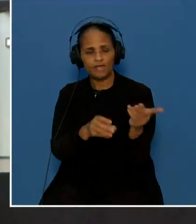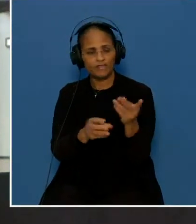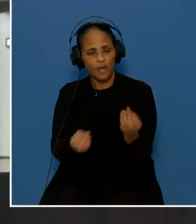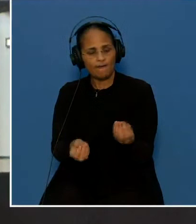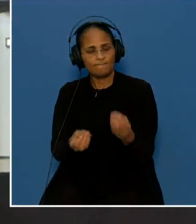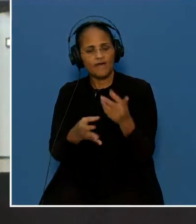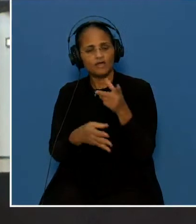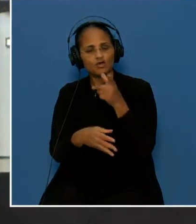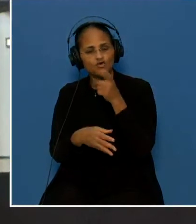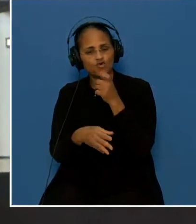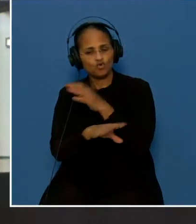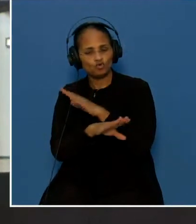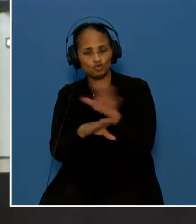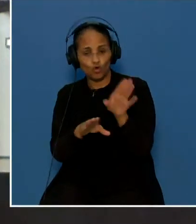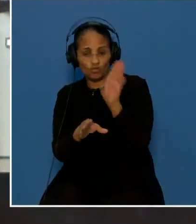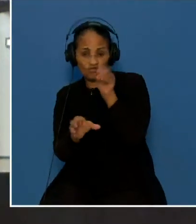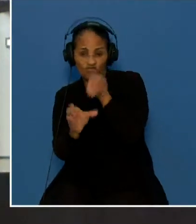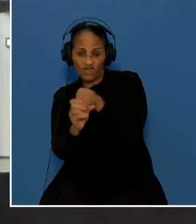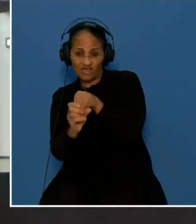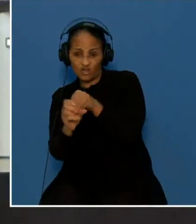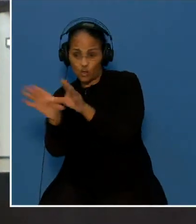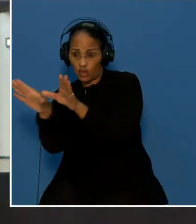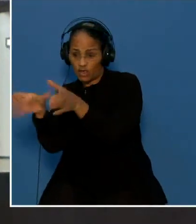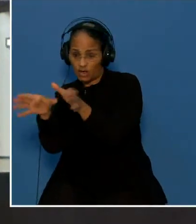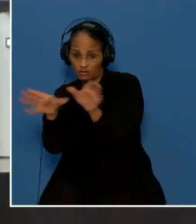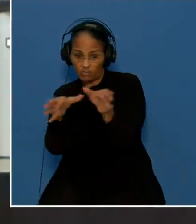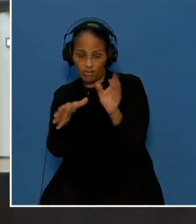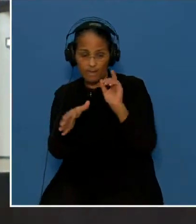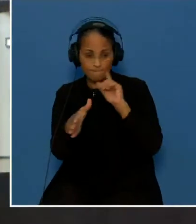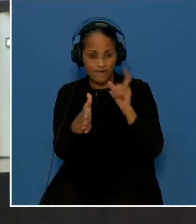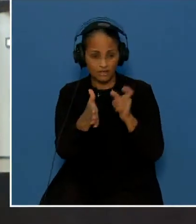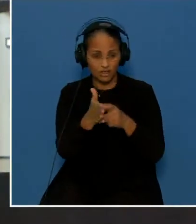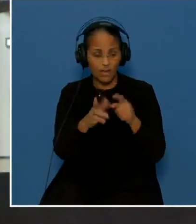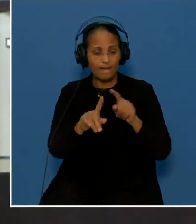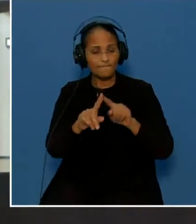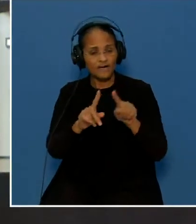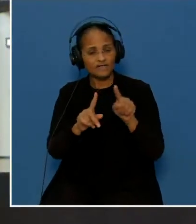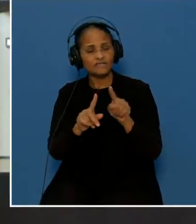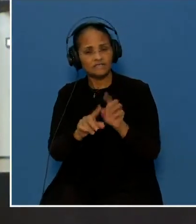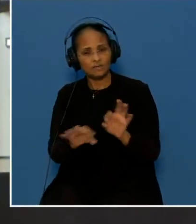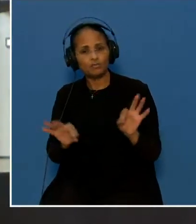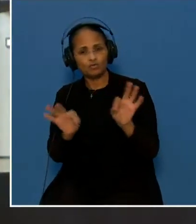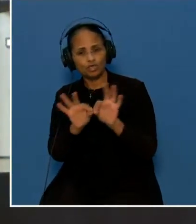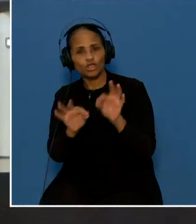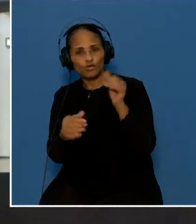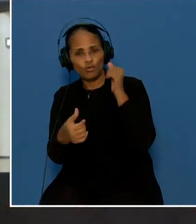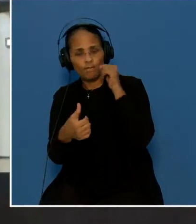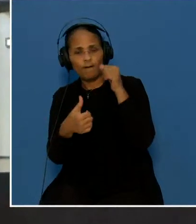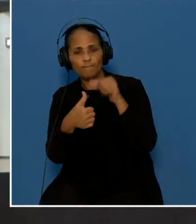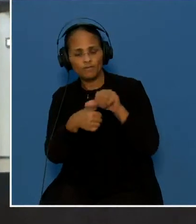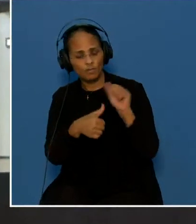many who perhaps don't fit these categories that I've mentioned, but it's important that we remember them as well.